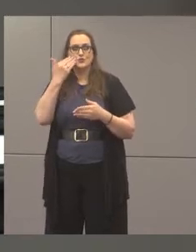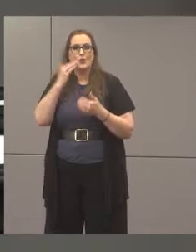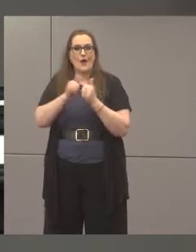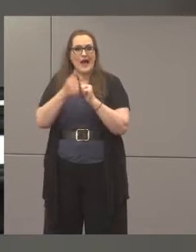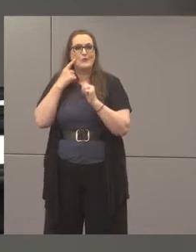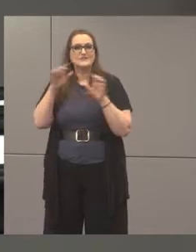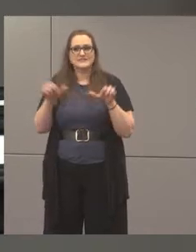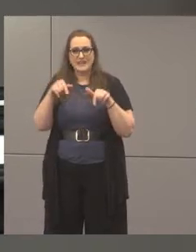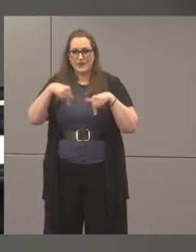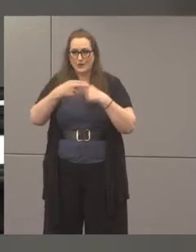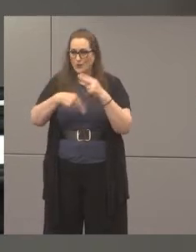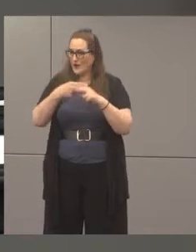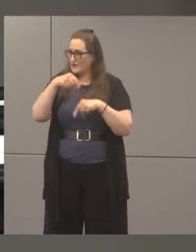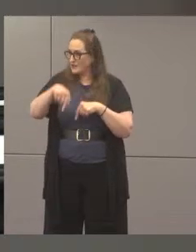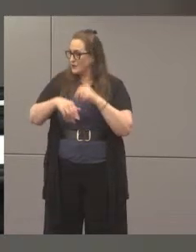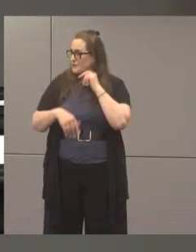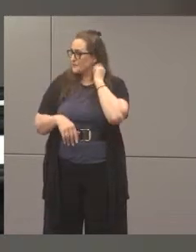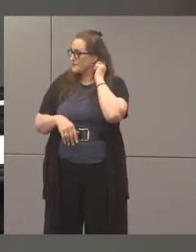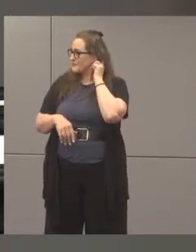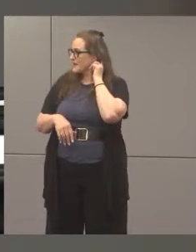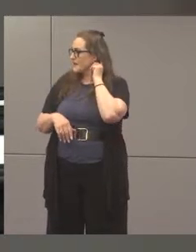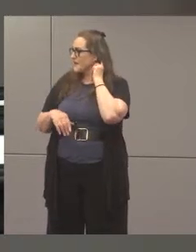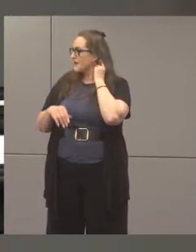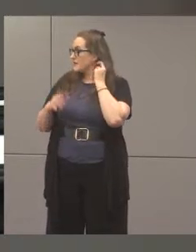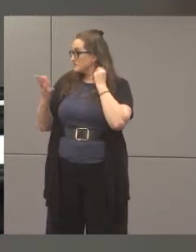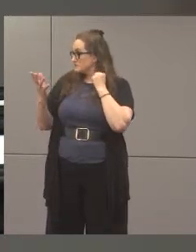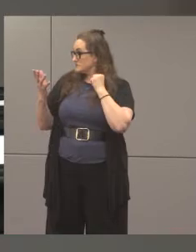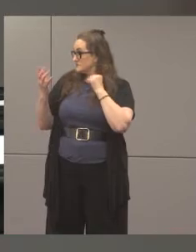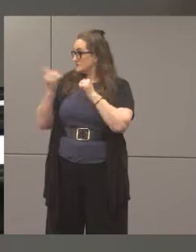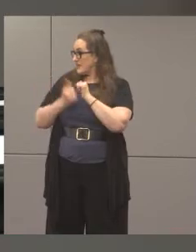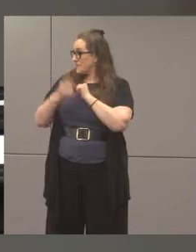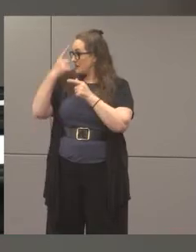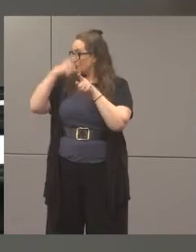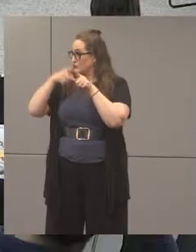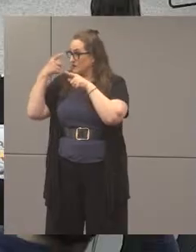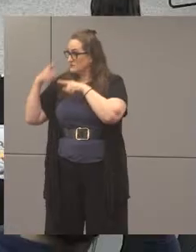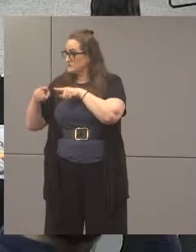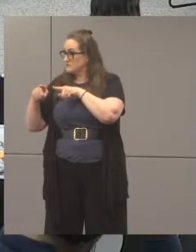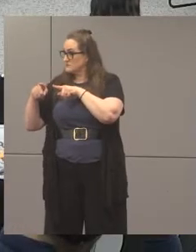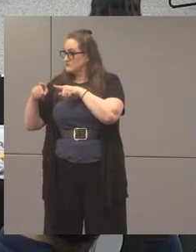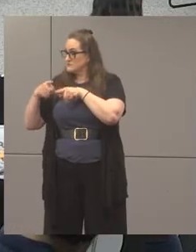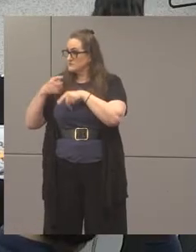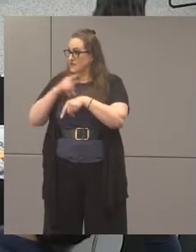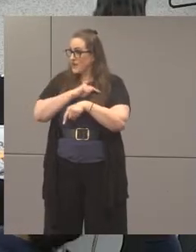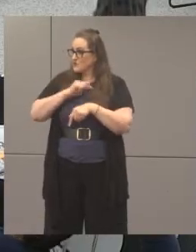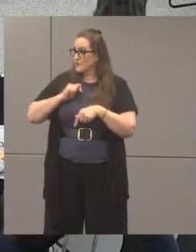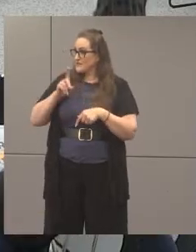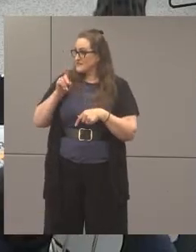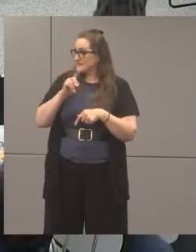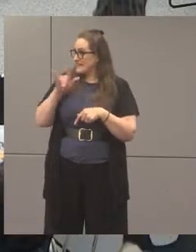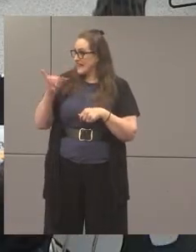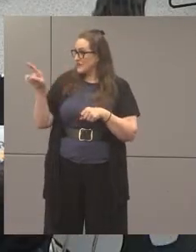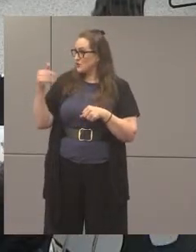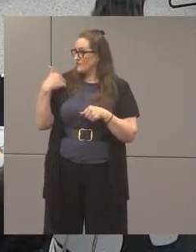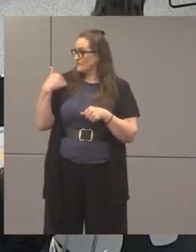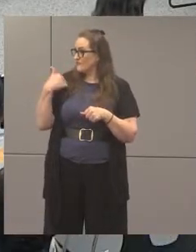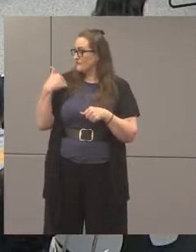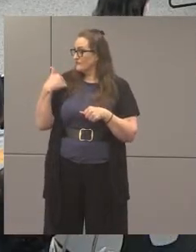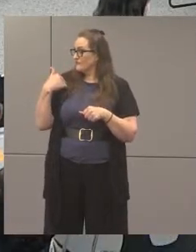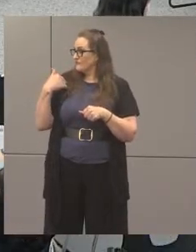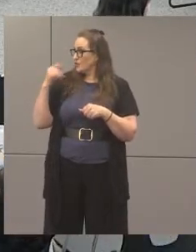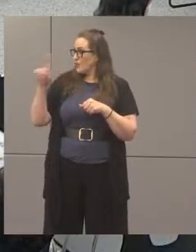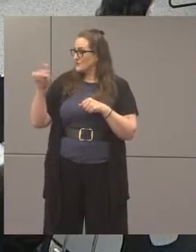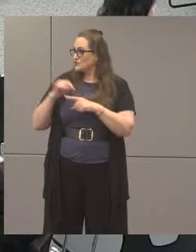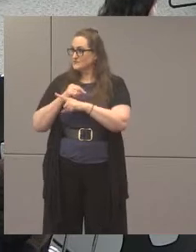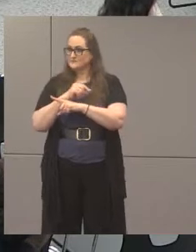things are done around here. Was everybody in agreement with that? And Trustee Daly, you have a